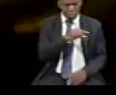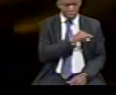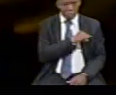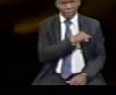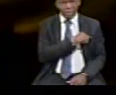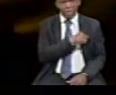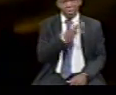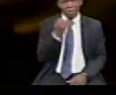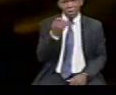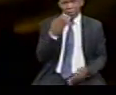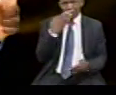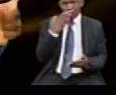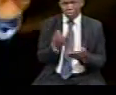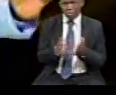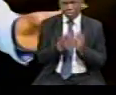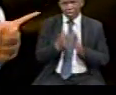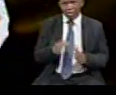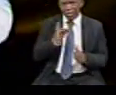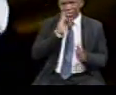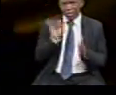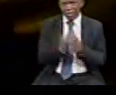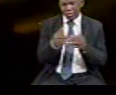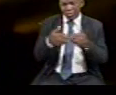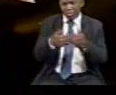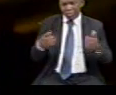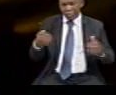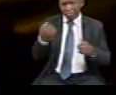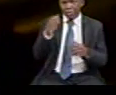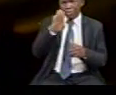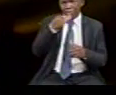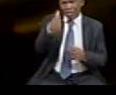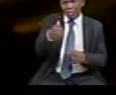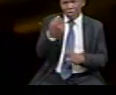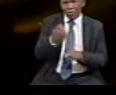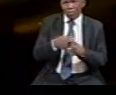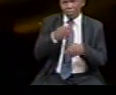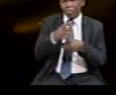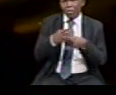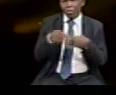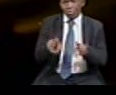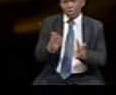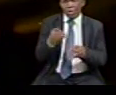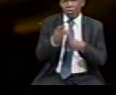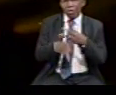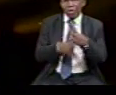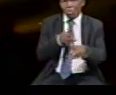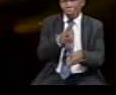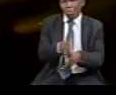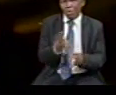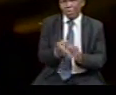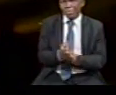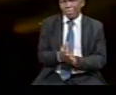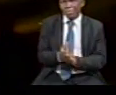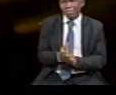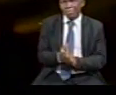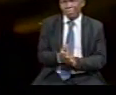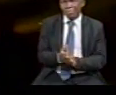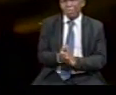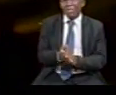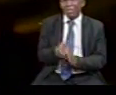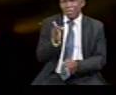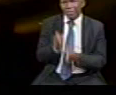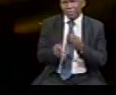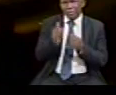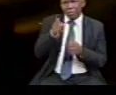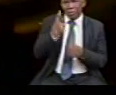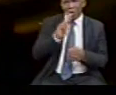you do them no more. You separate yourself from the way of the world, because the way of the world is not the way of the Lord. You see, if we are going to be prepared